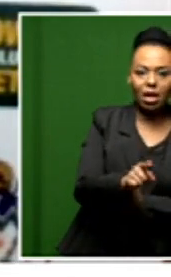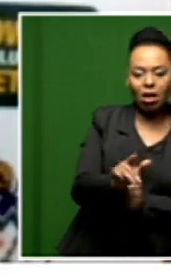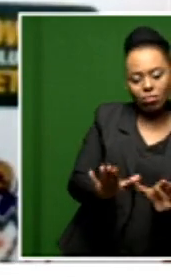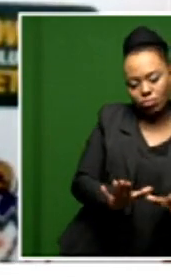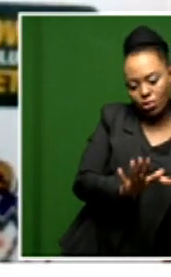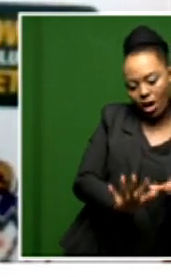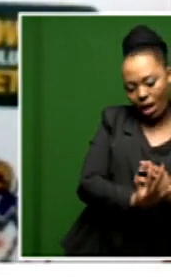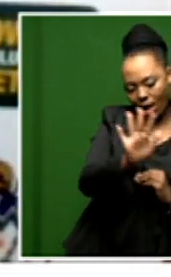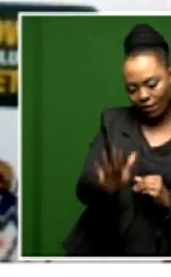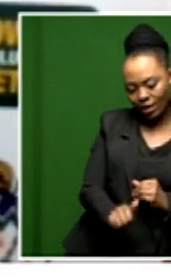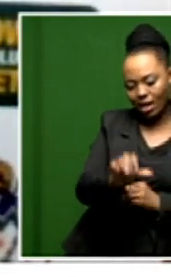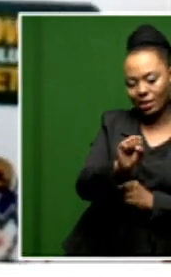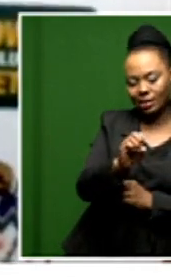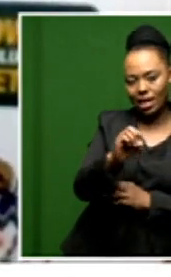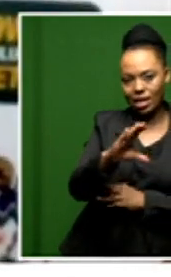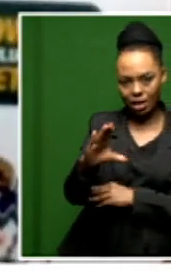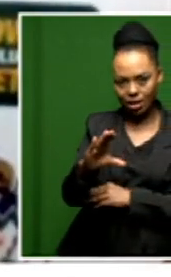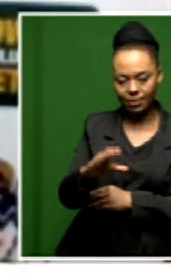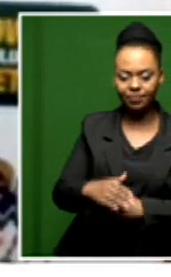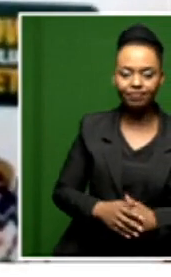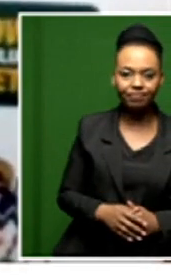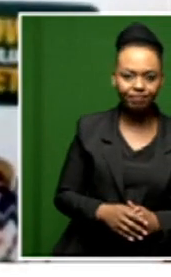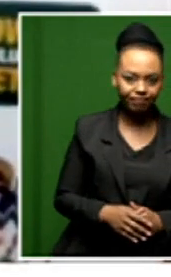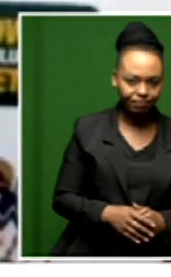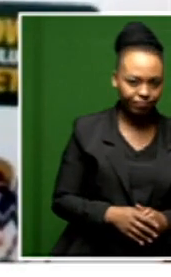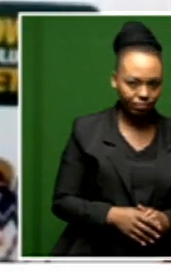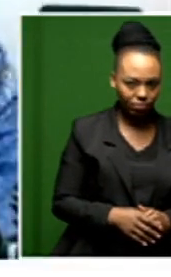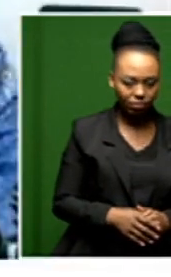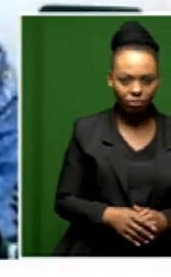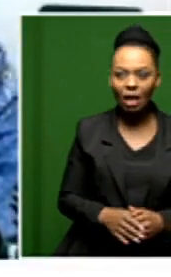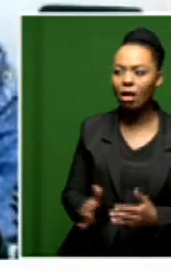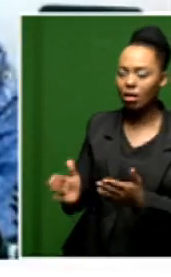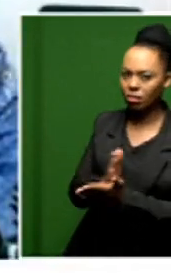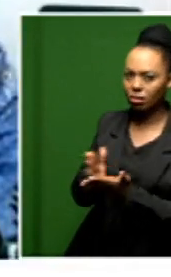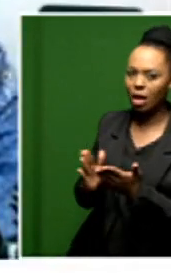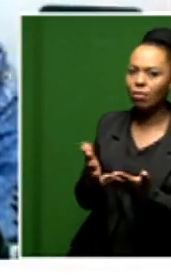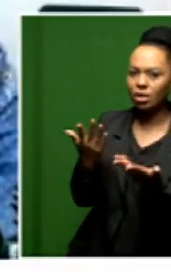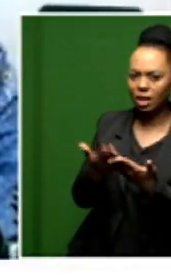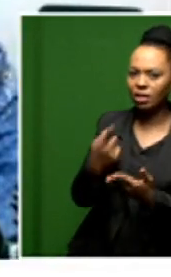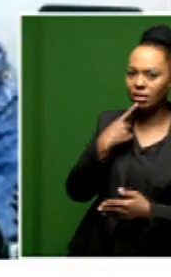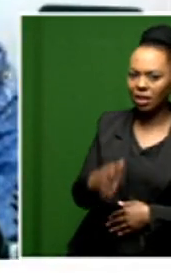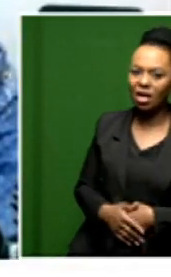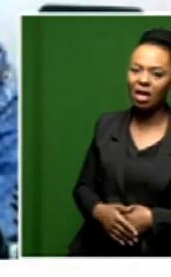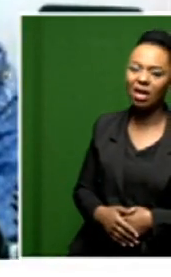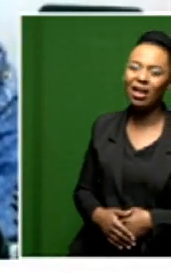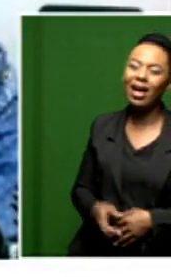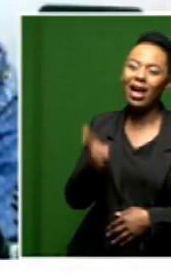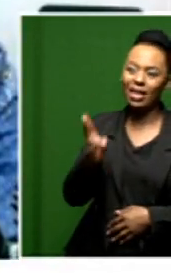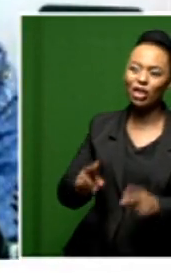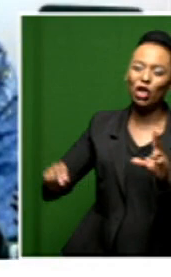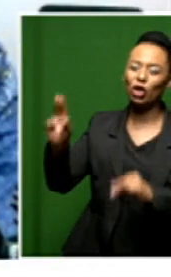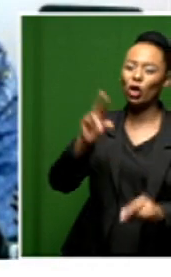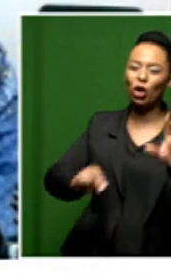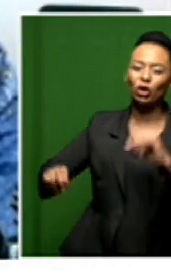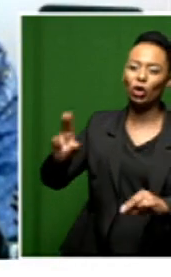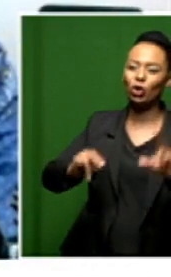to feed into the continent. Well, some would argue that it is yet another talk shop with so much rhetoric, with